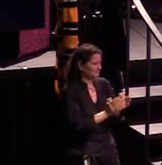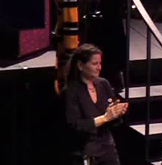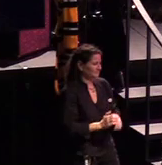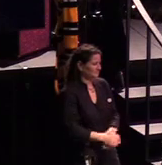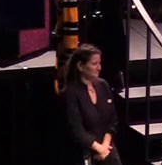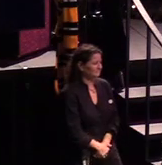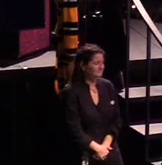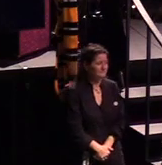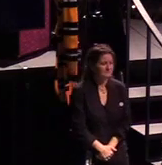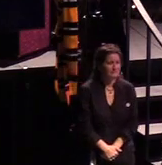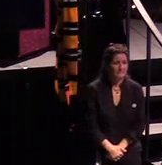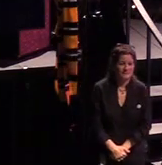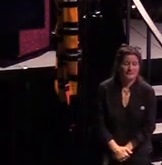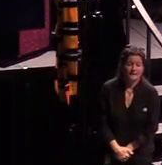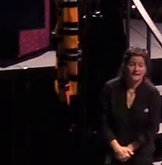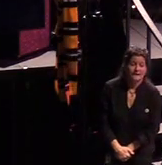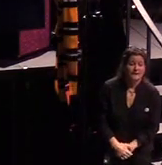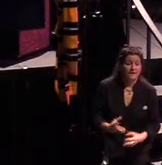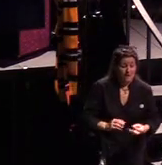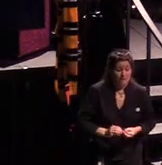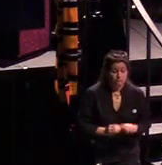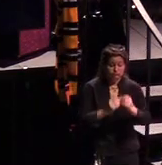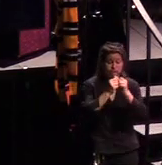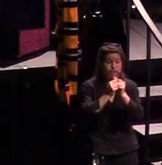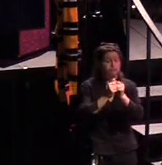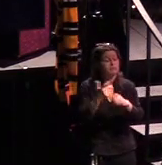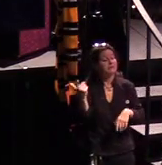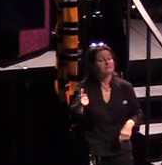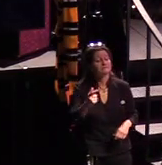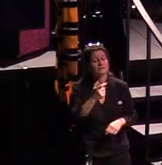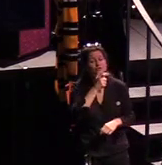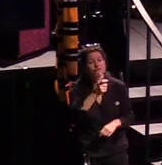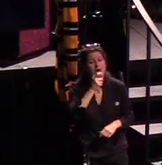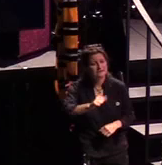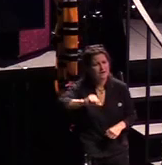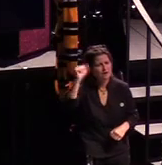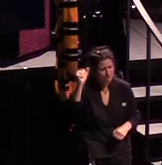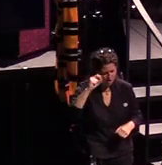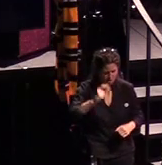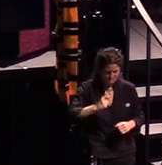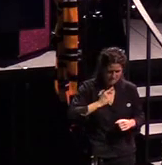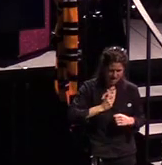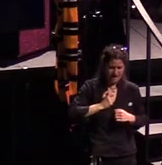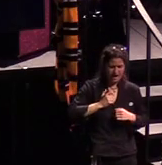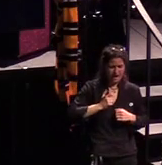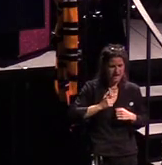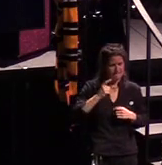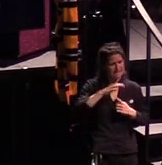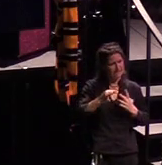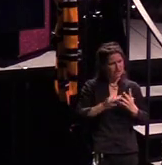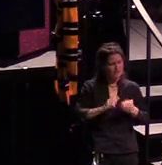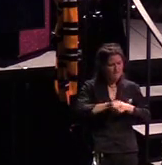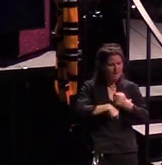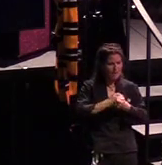but through Tourette's era I we frame the symptoms of my condition as a creative springboards biscuit and